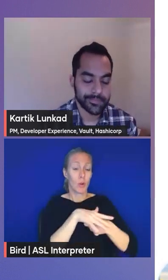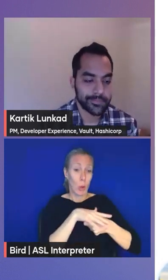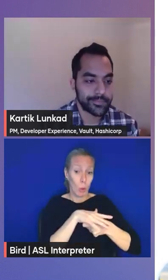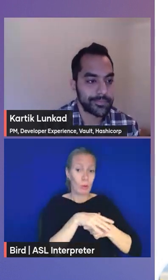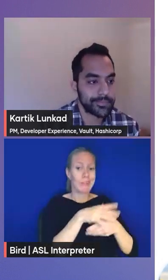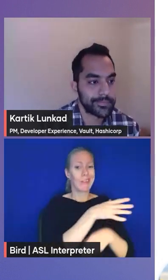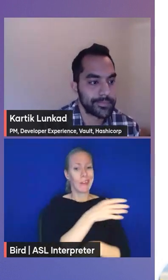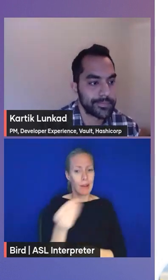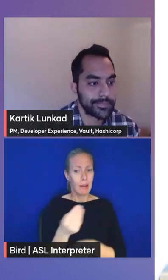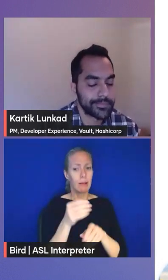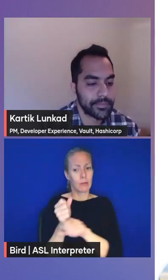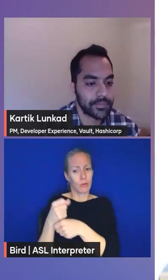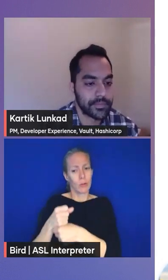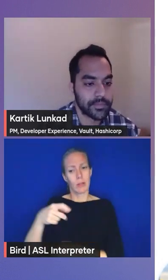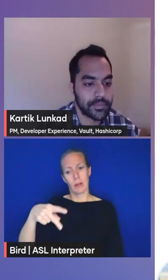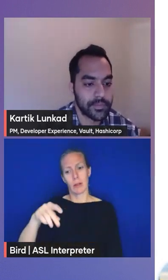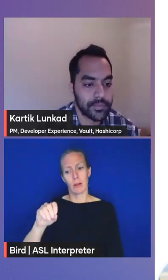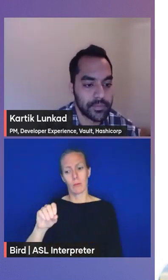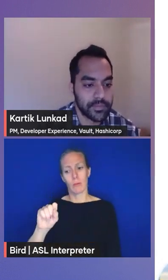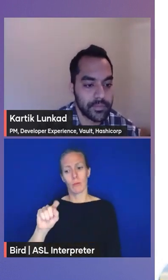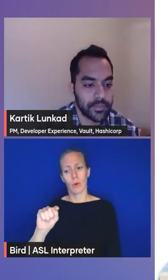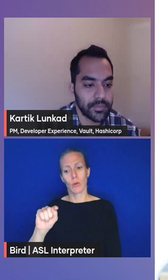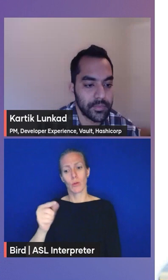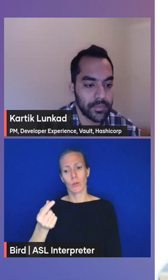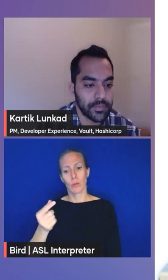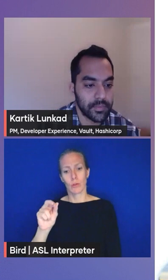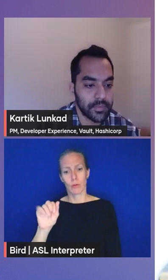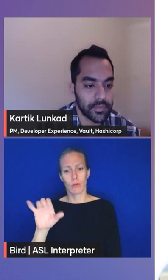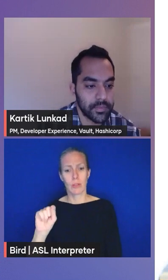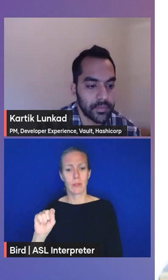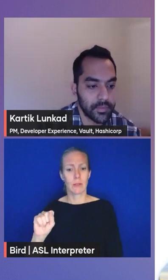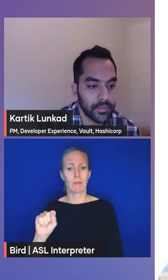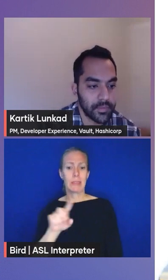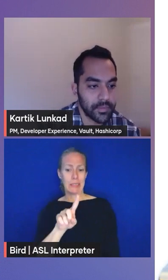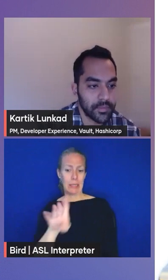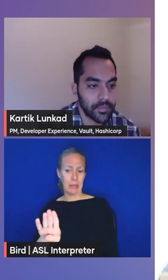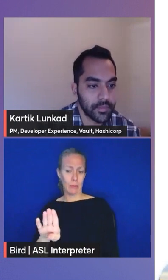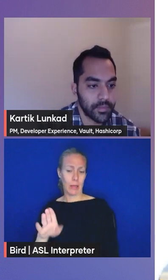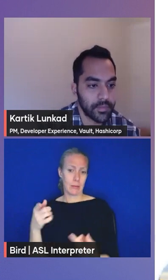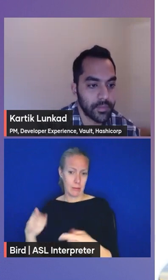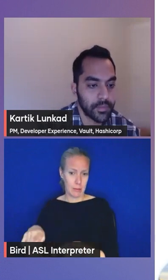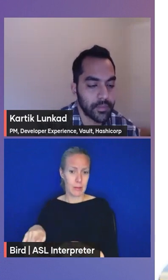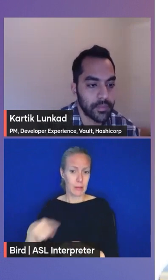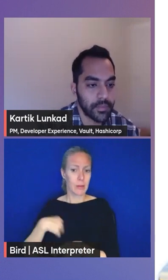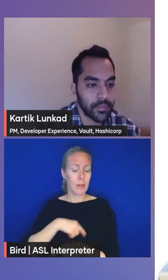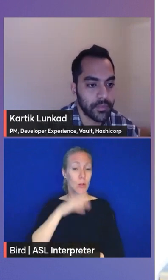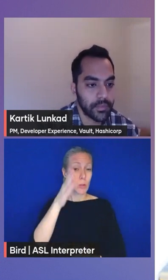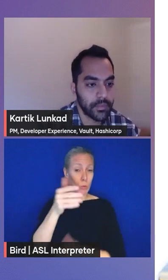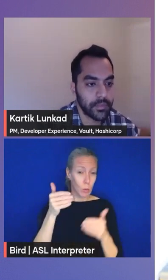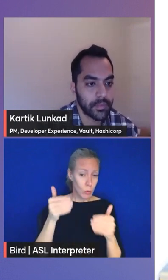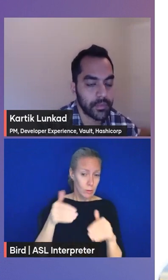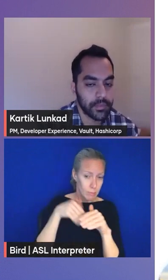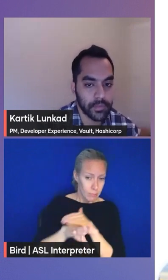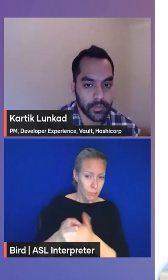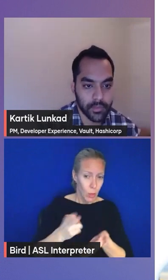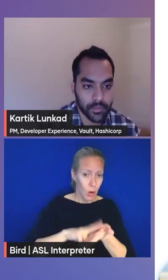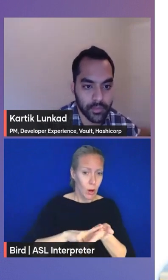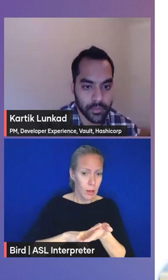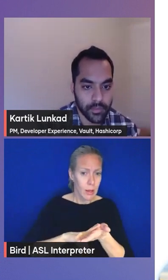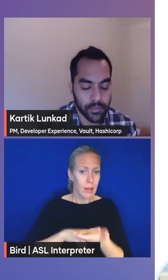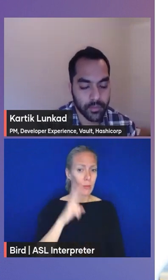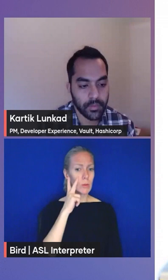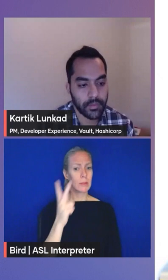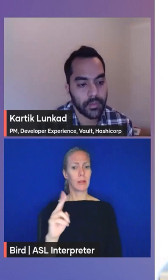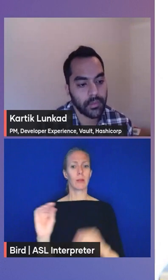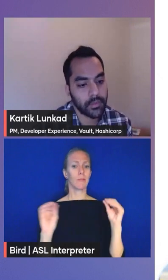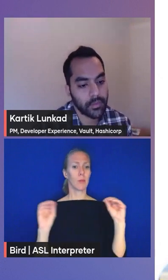database instance. So we'll log into Vault and just see that there is no database engine configured